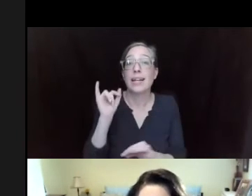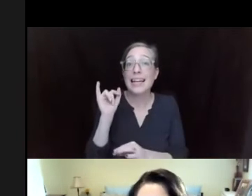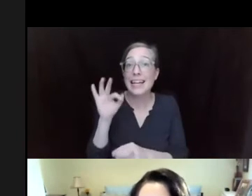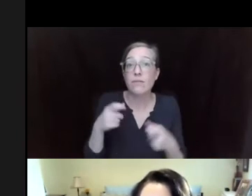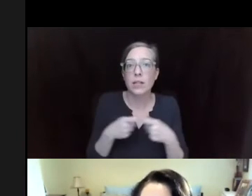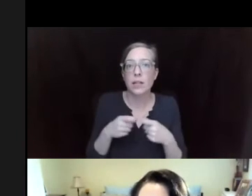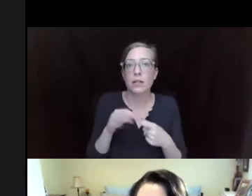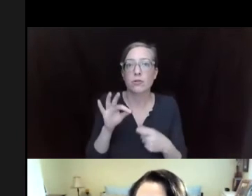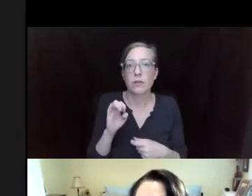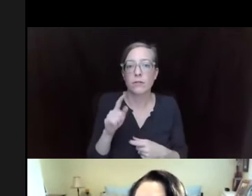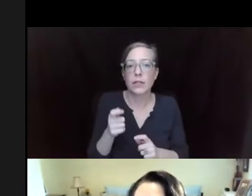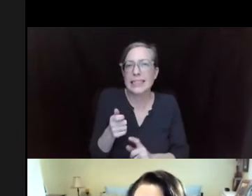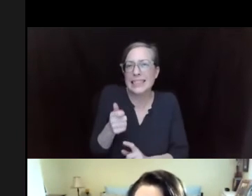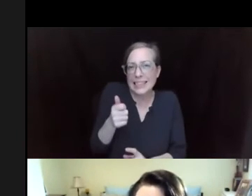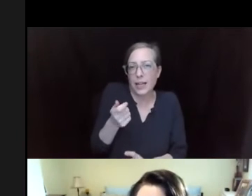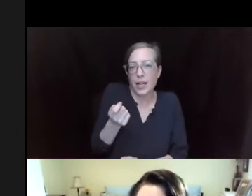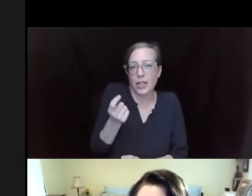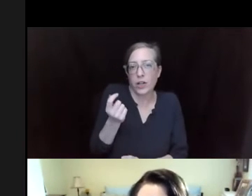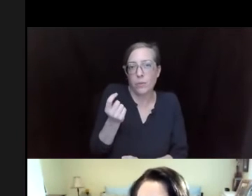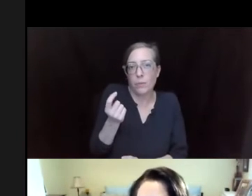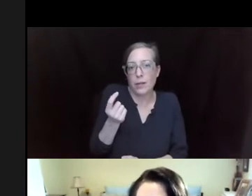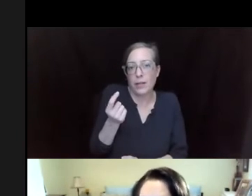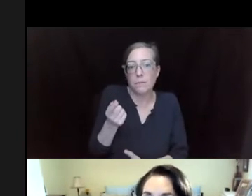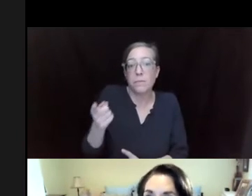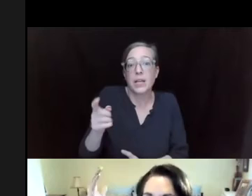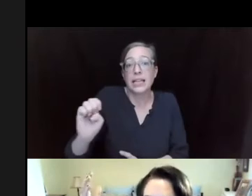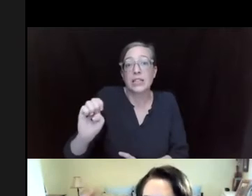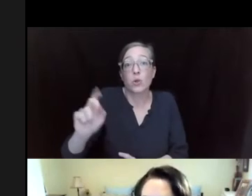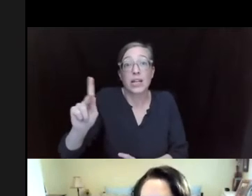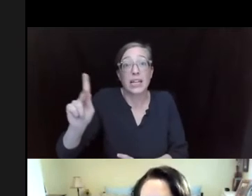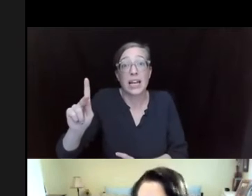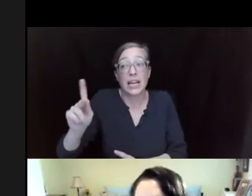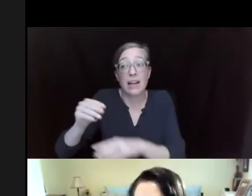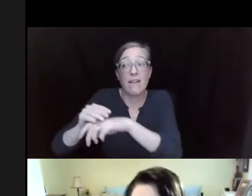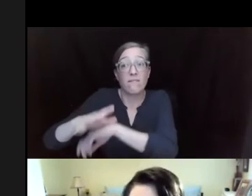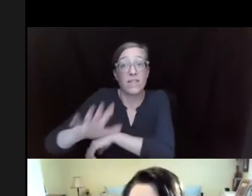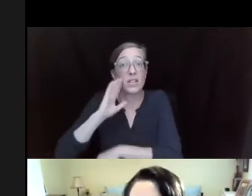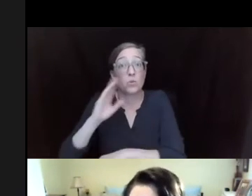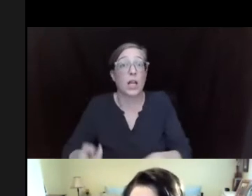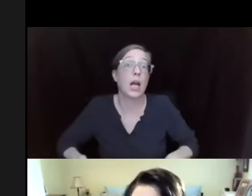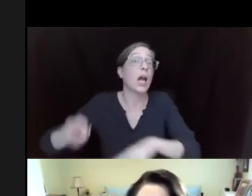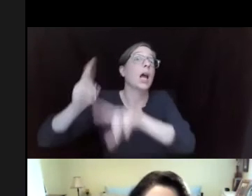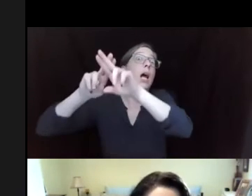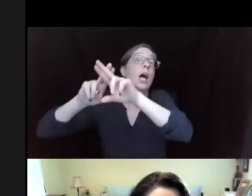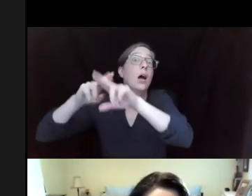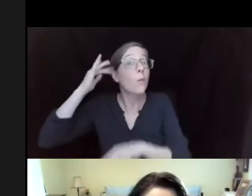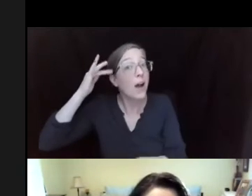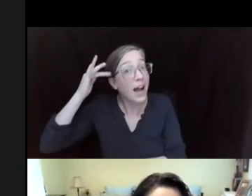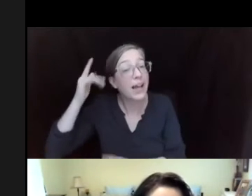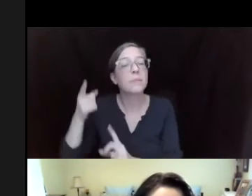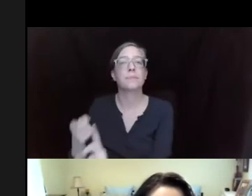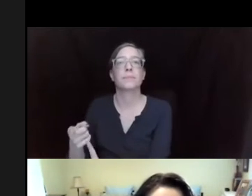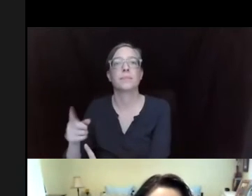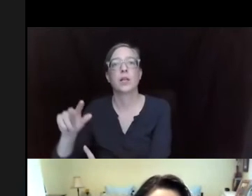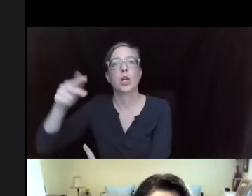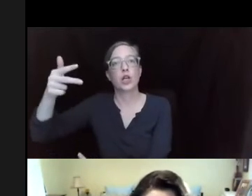bit, the electrophoretic of the second kind effects increase a lot because it has a cubic dependence on the electric field.